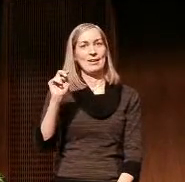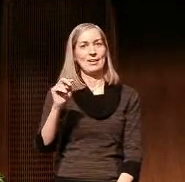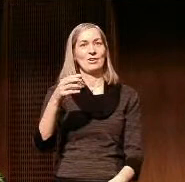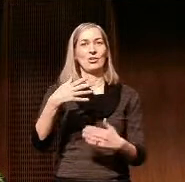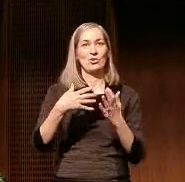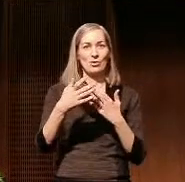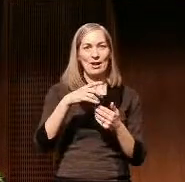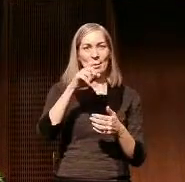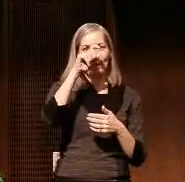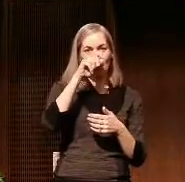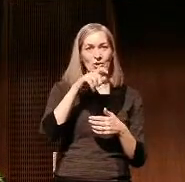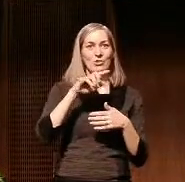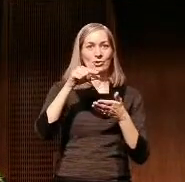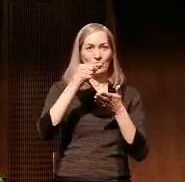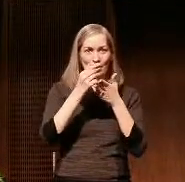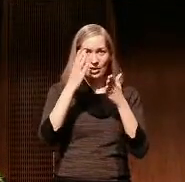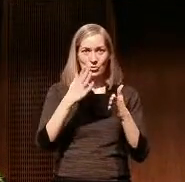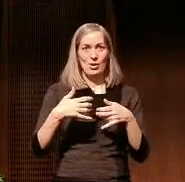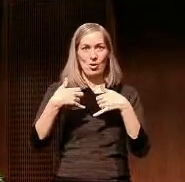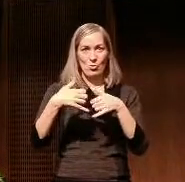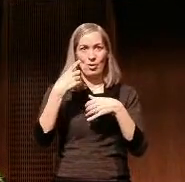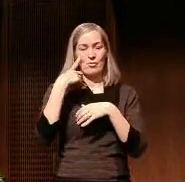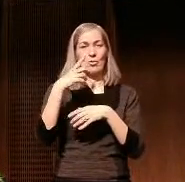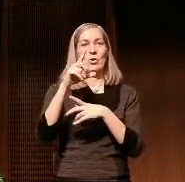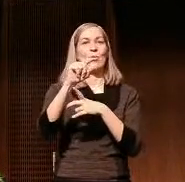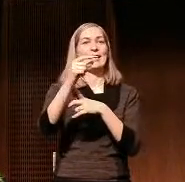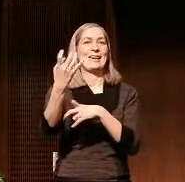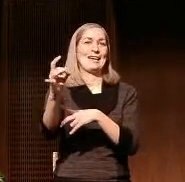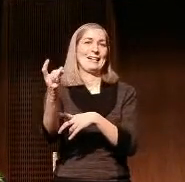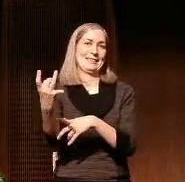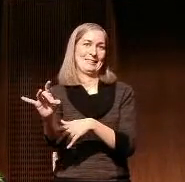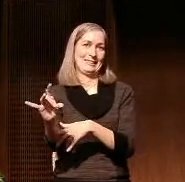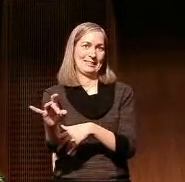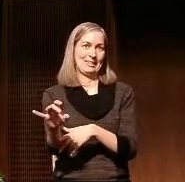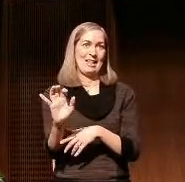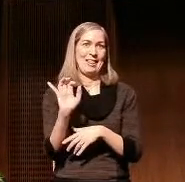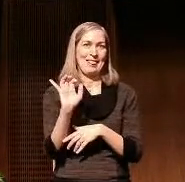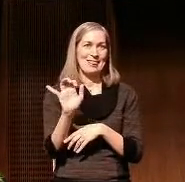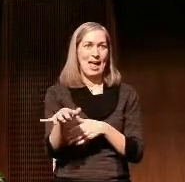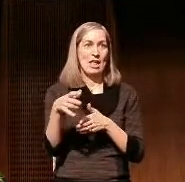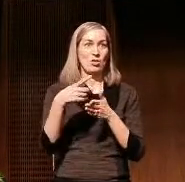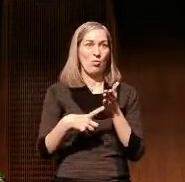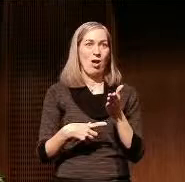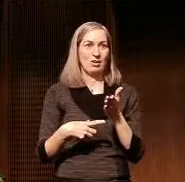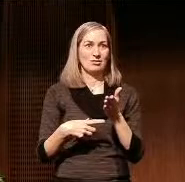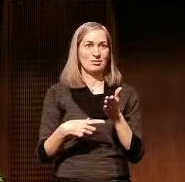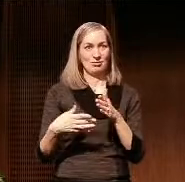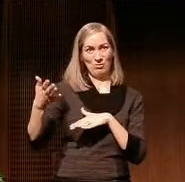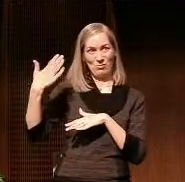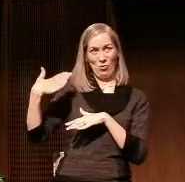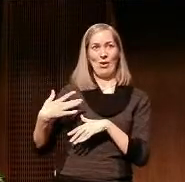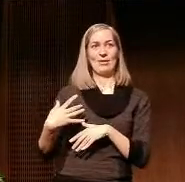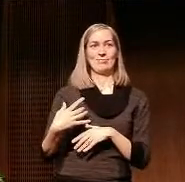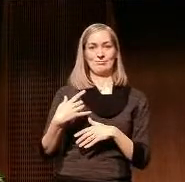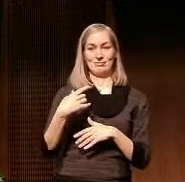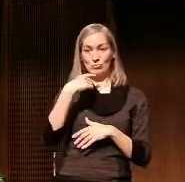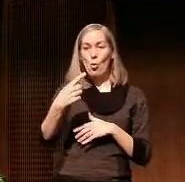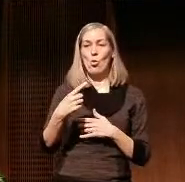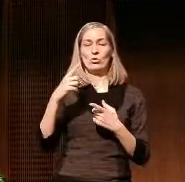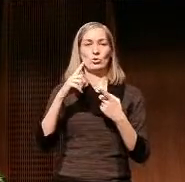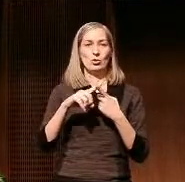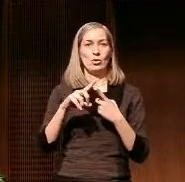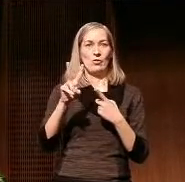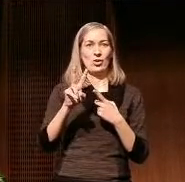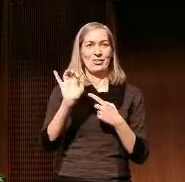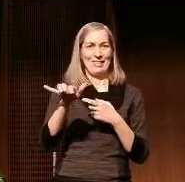Eagle Alumni Award for 2018. That is what was said to Virgil